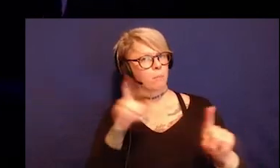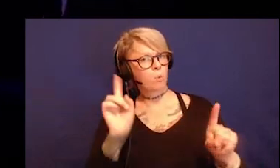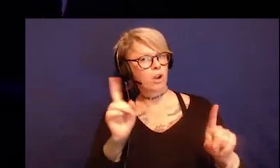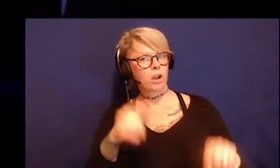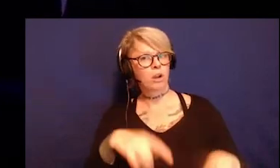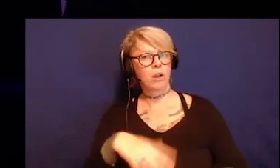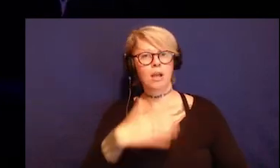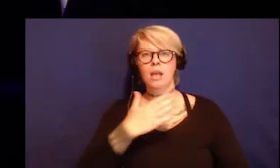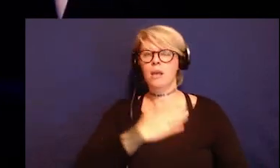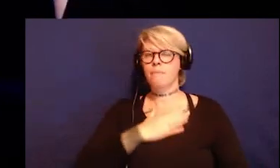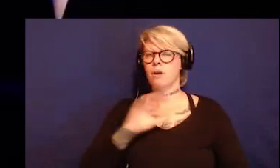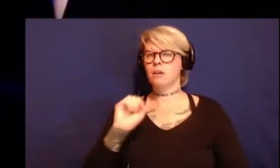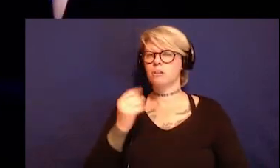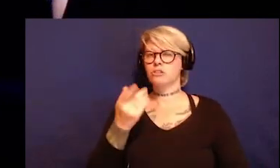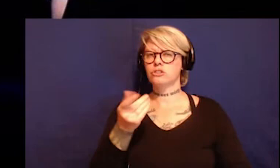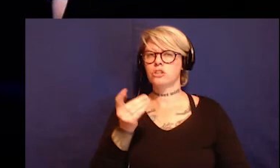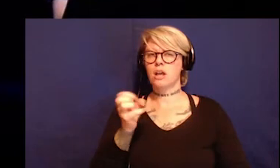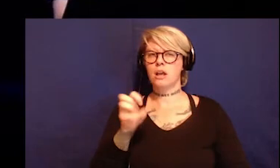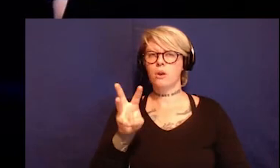shadow.